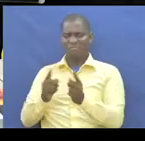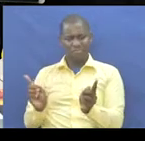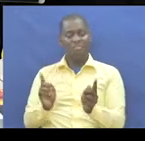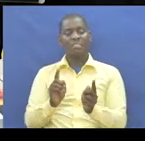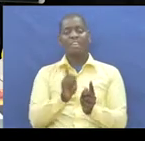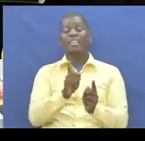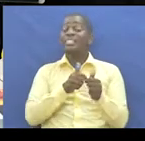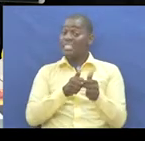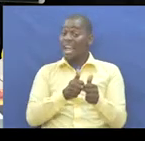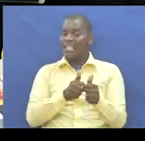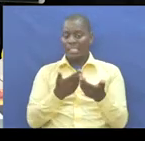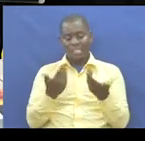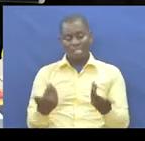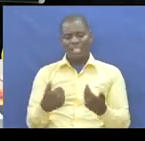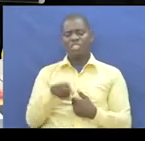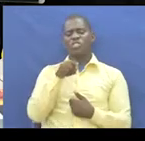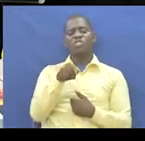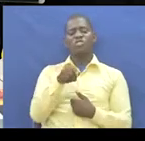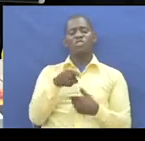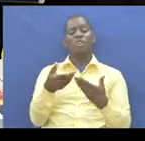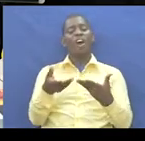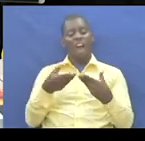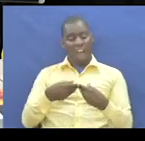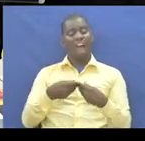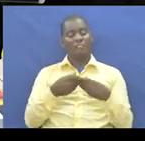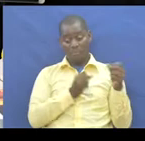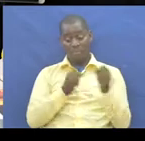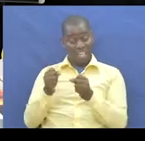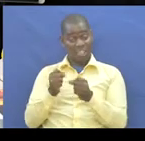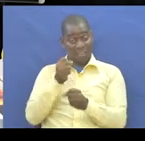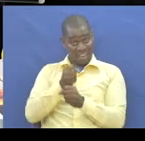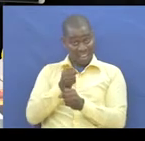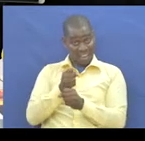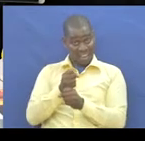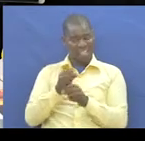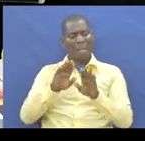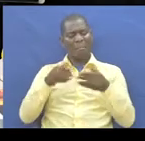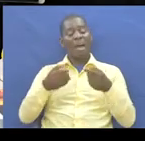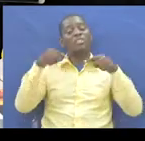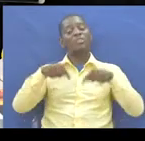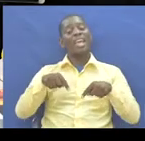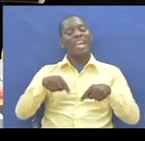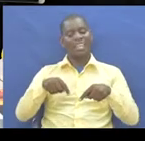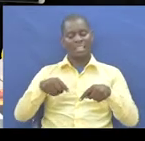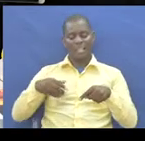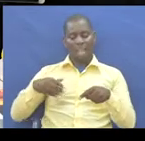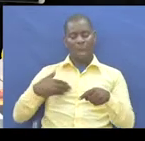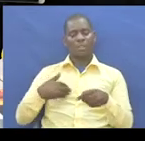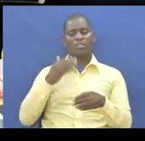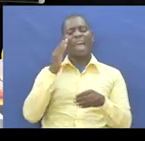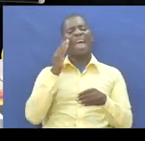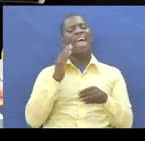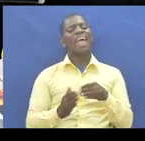to measure the force of different kind of the masses, regardless we will be